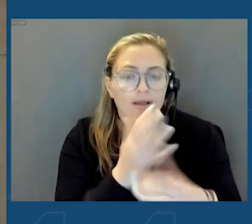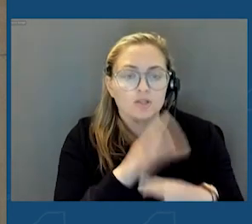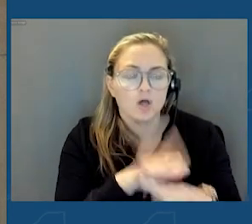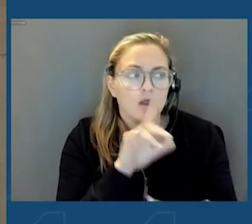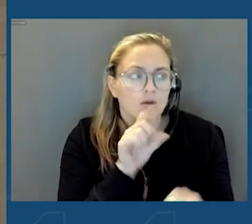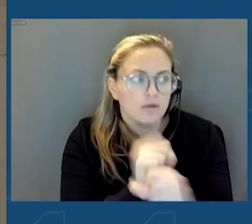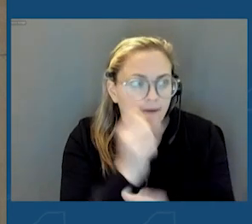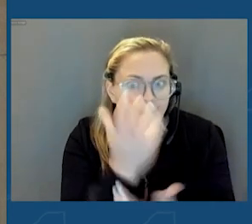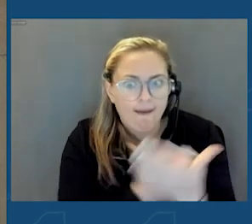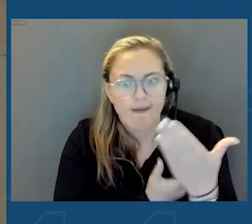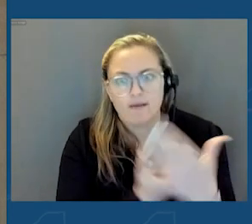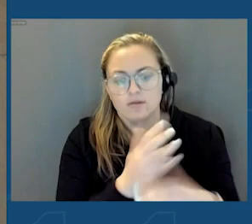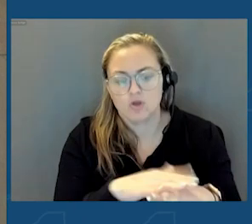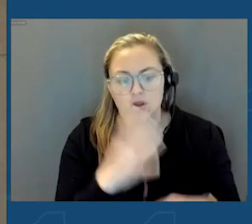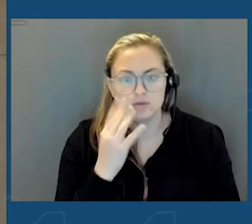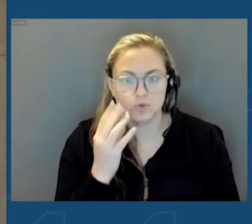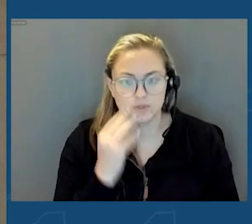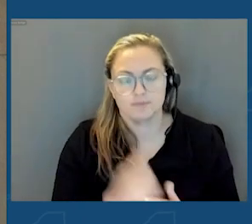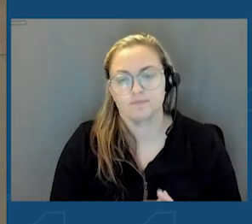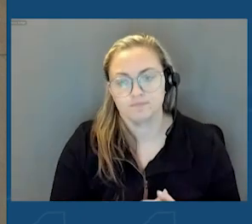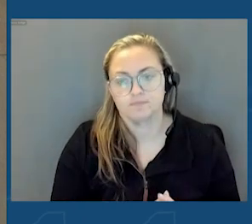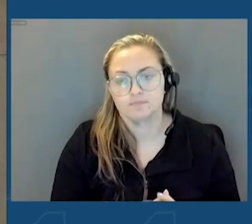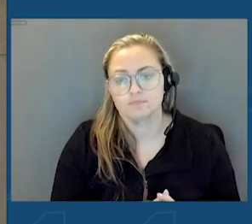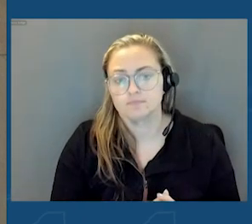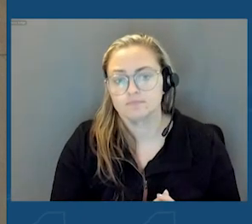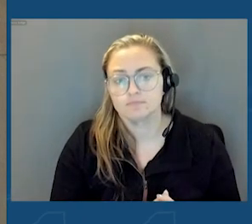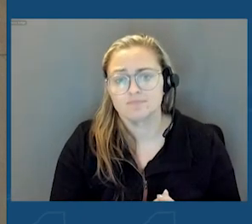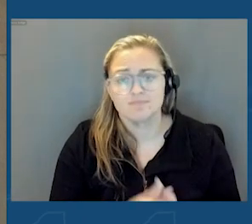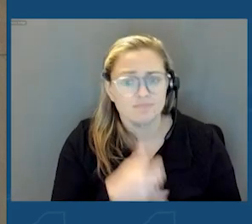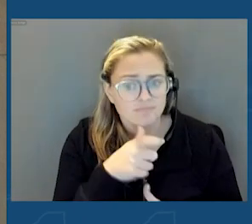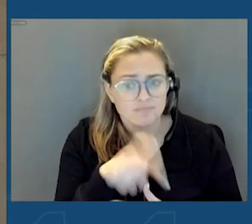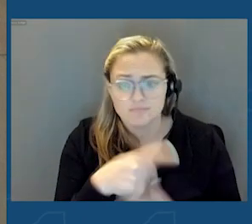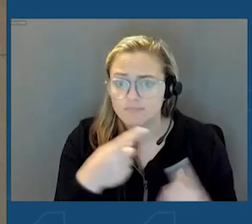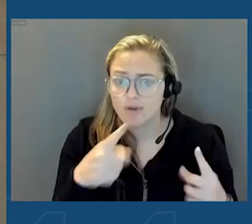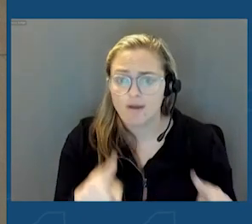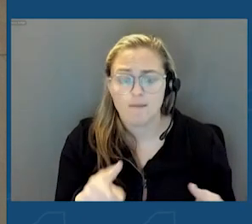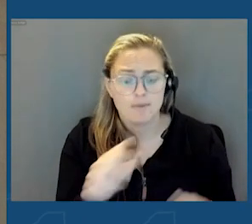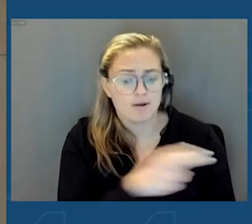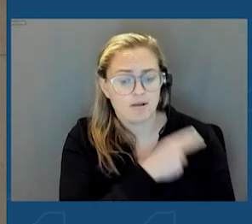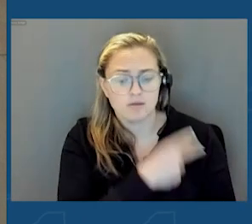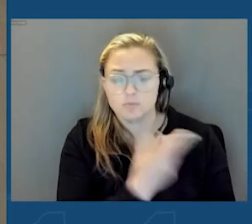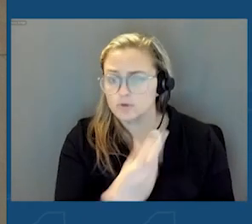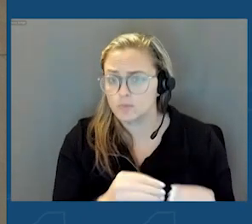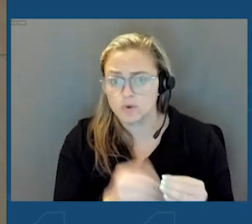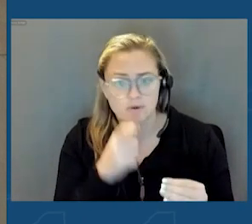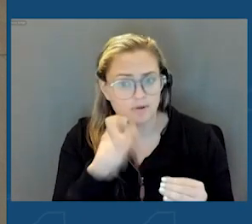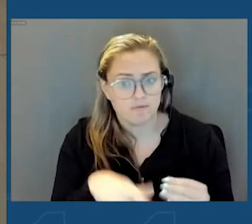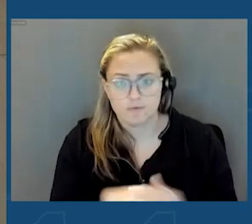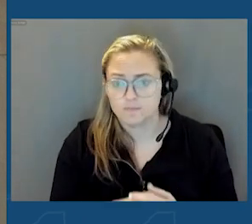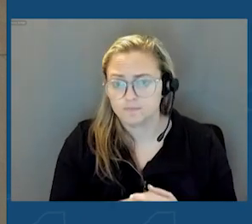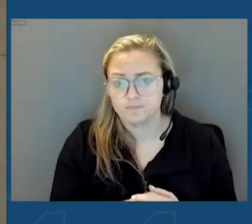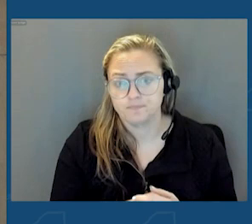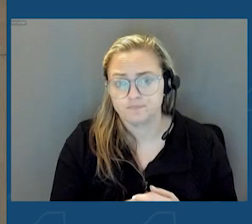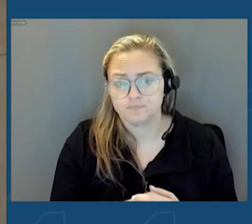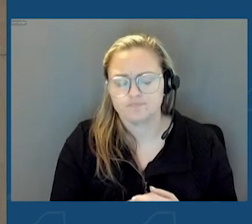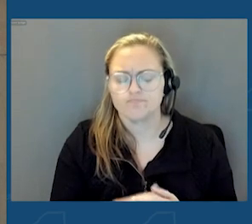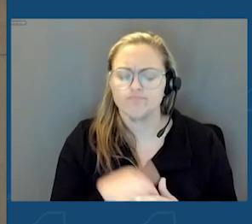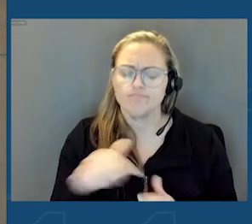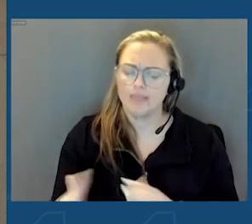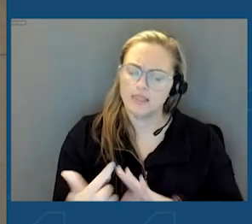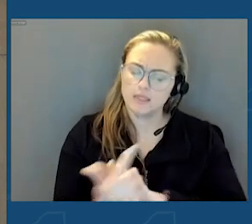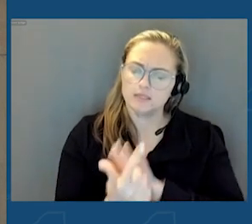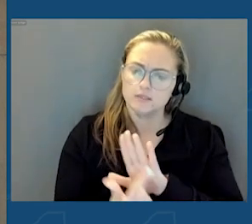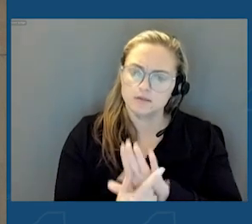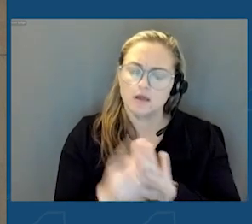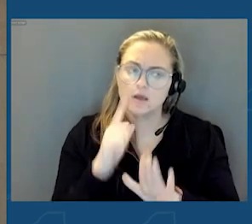literally hands-on experience. Doesn't have to take place in a hospital setting anymore. And this legislation, I